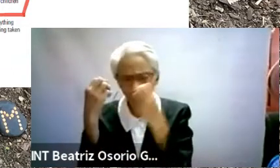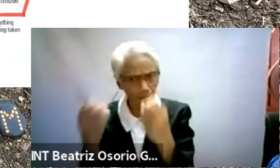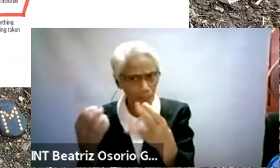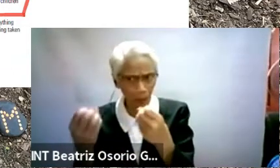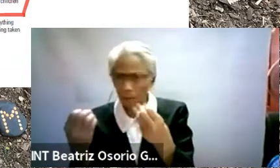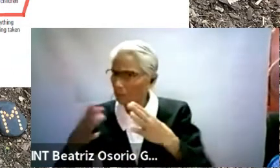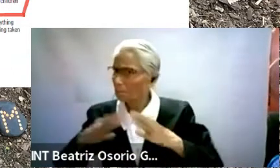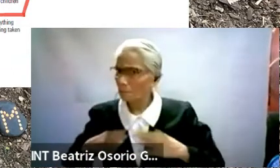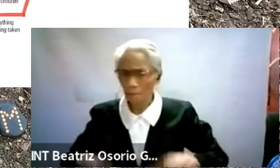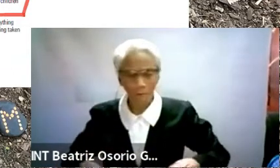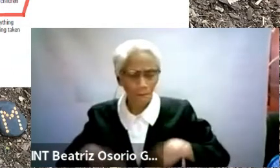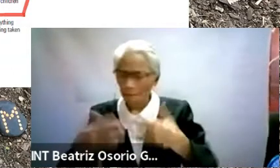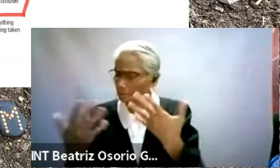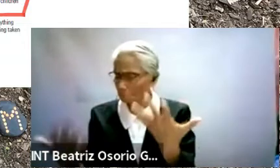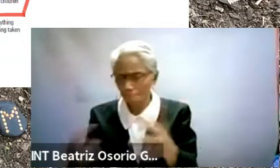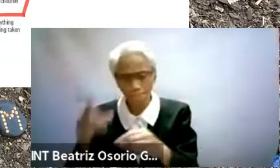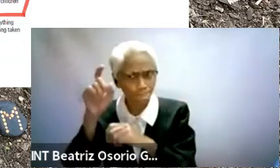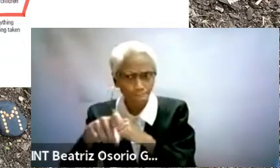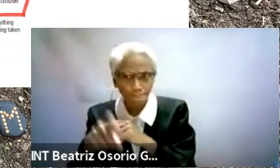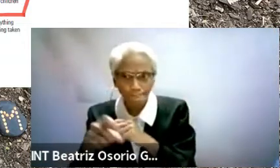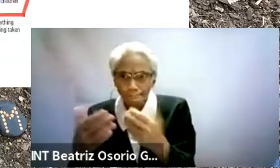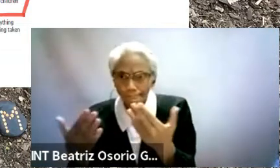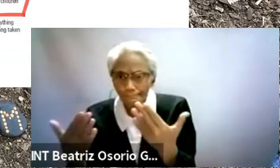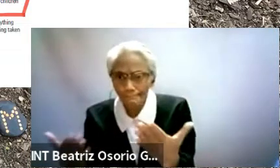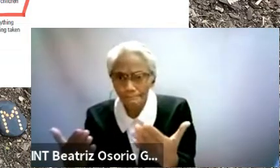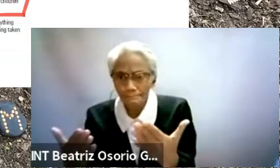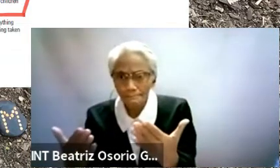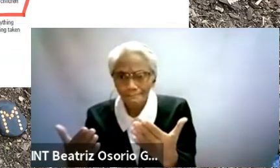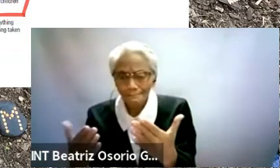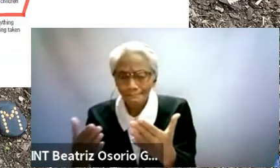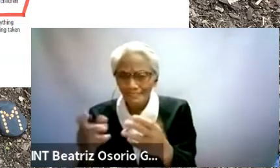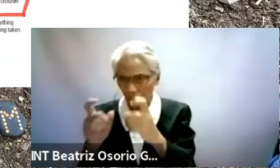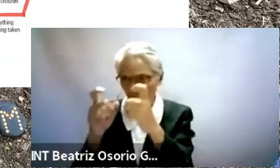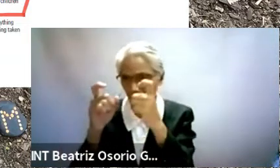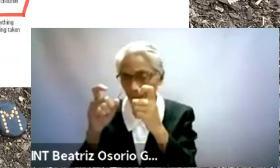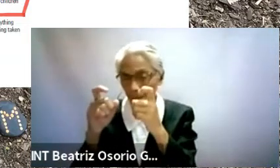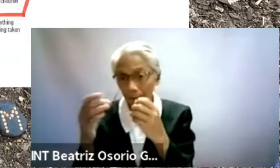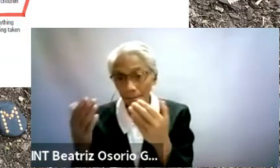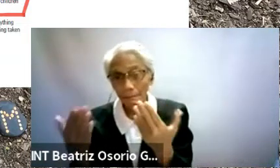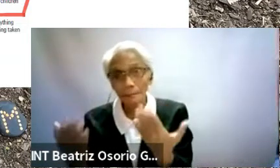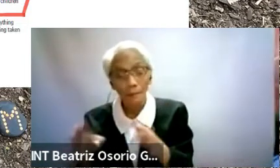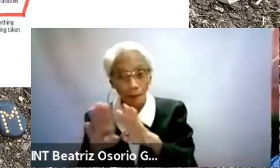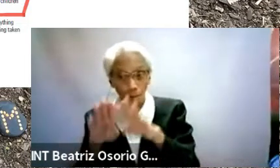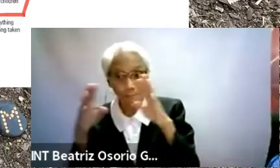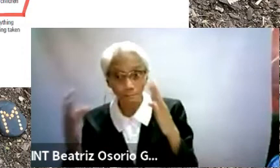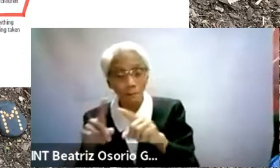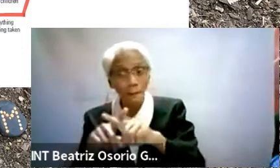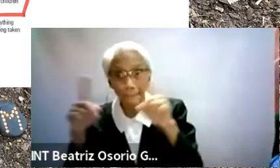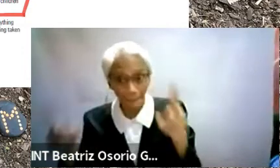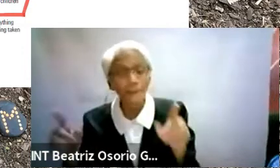forms of abuse are perpetrated and mediated globally. But it